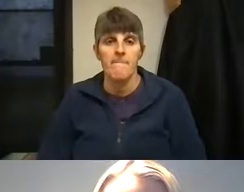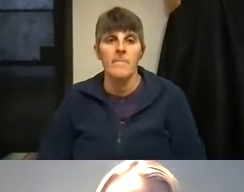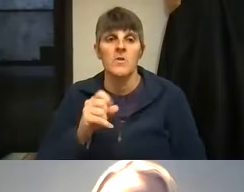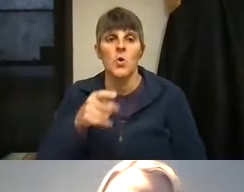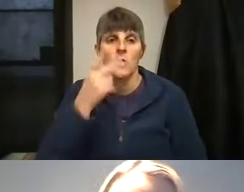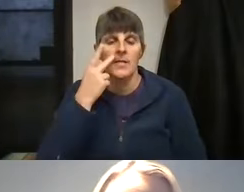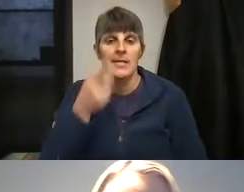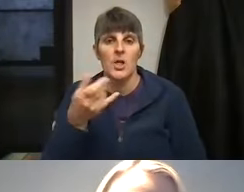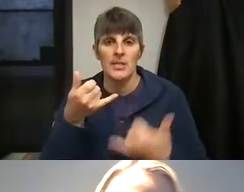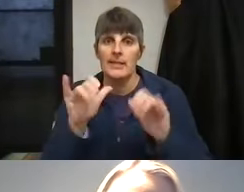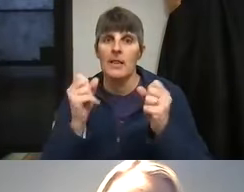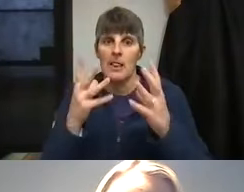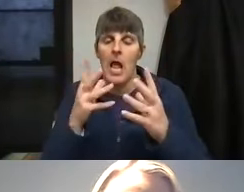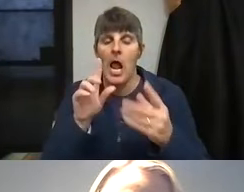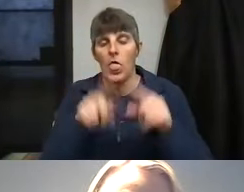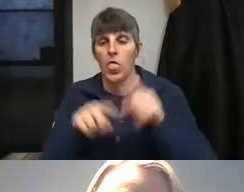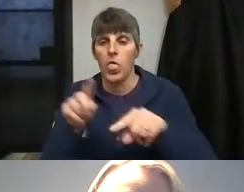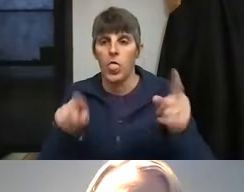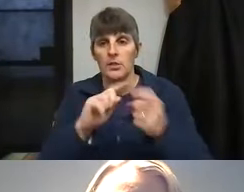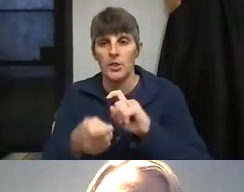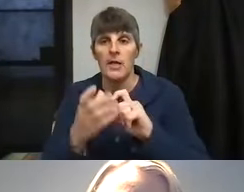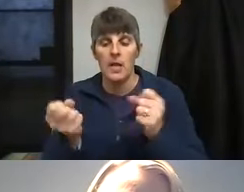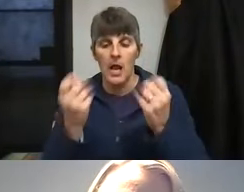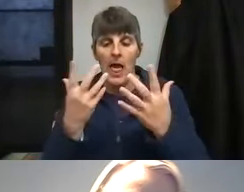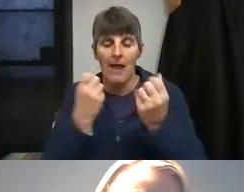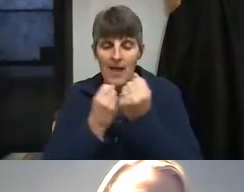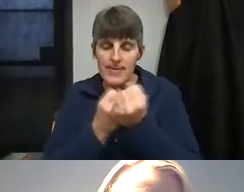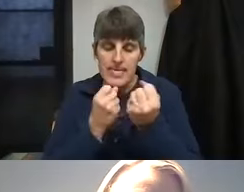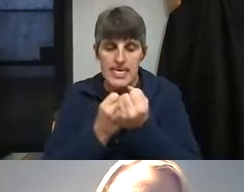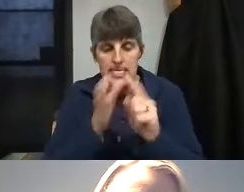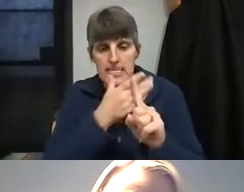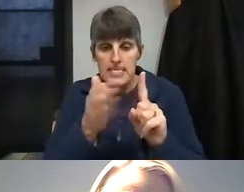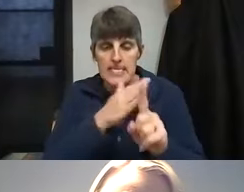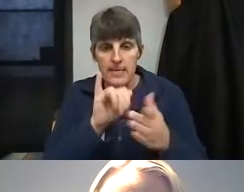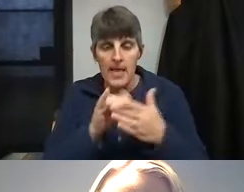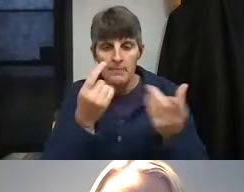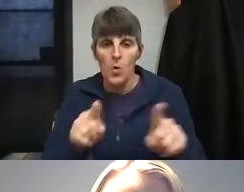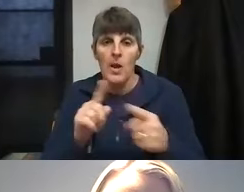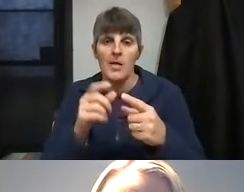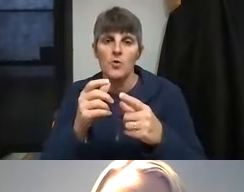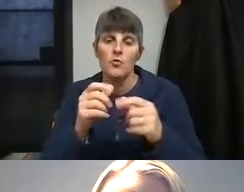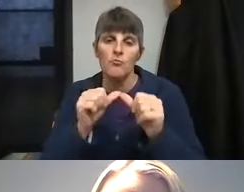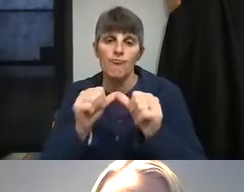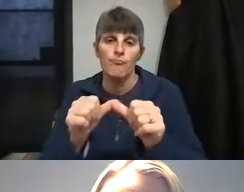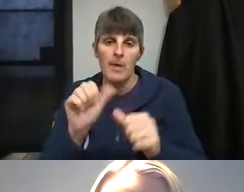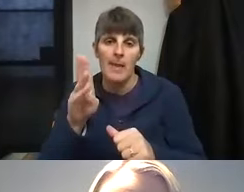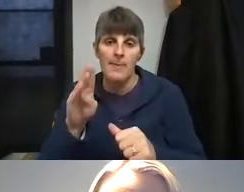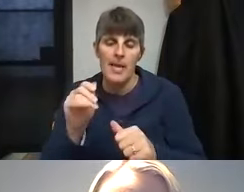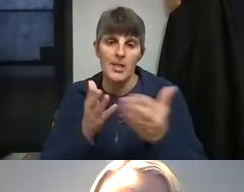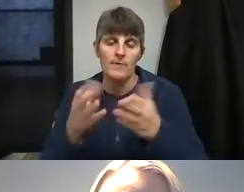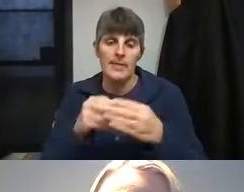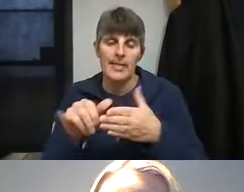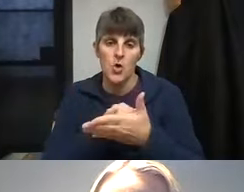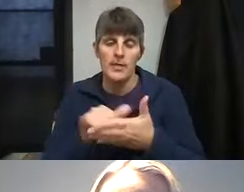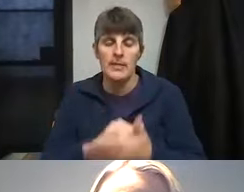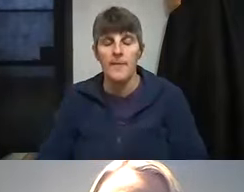see there's still a lot in flux here and a lot of advocating that's been going on to expand ABA services in New York